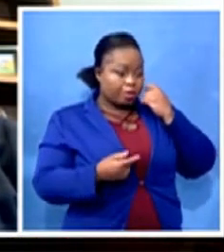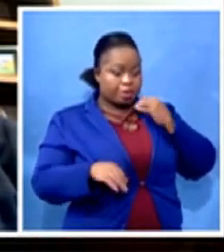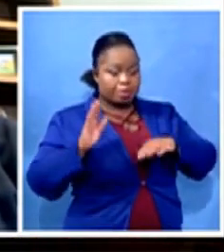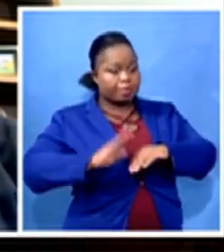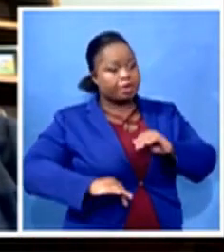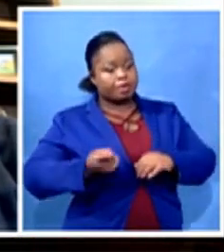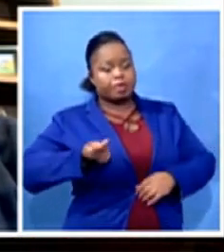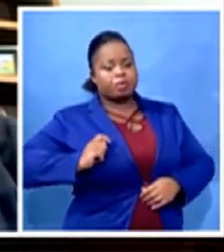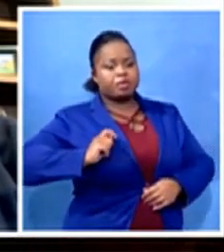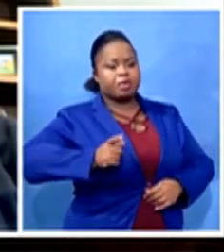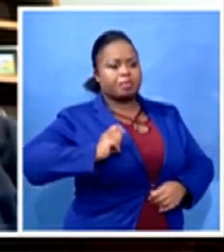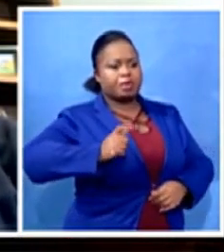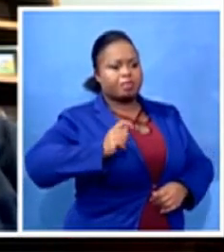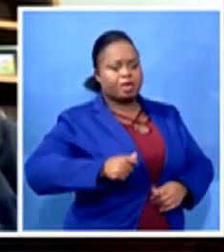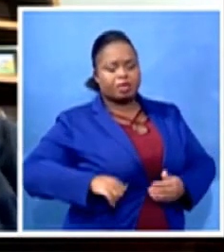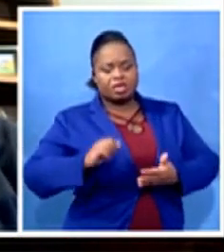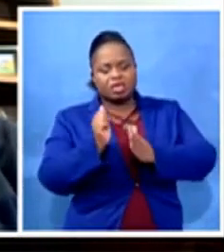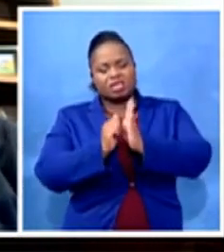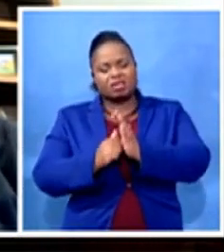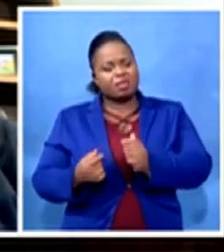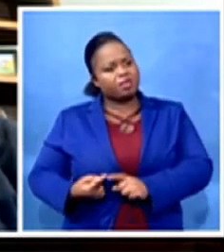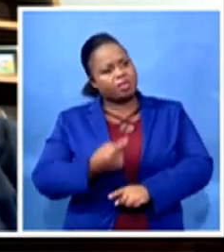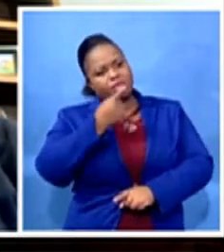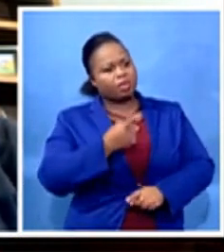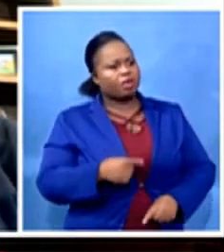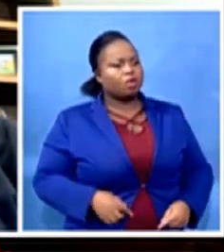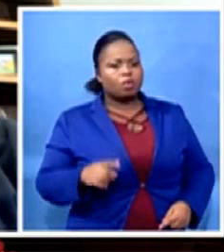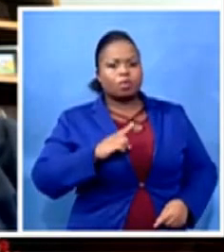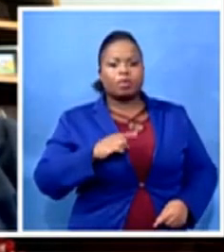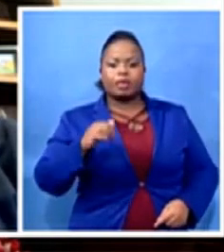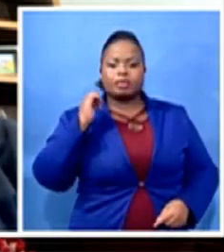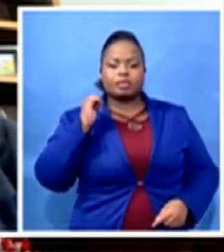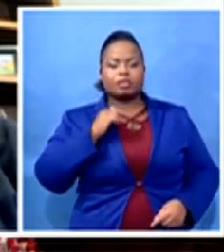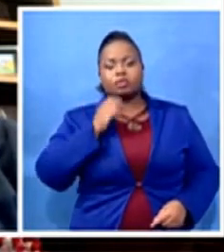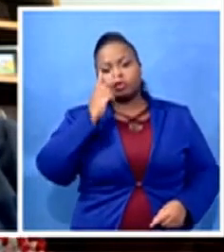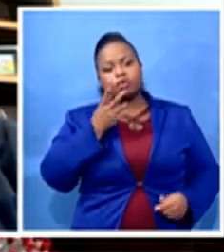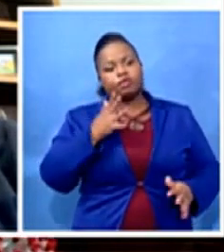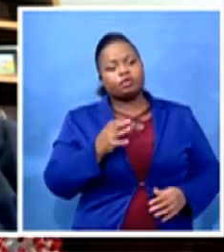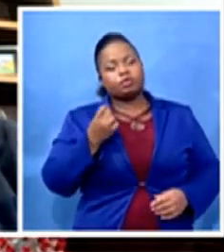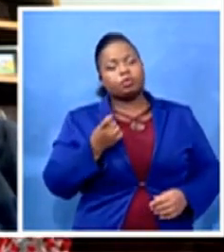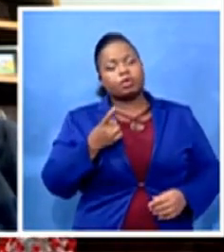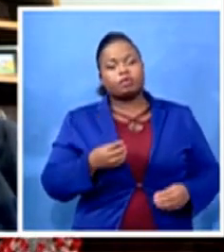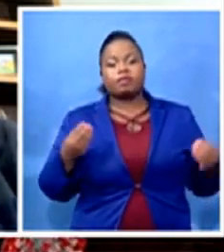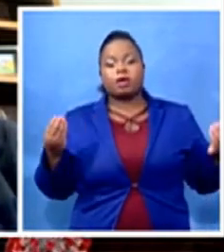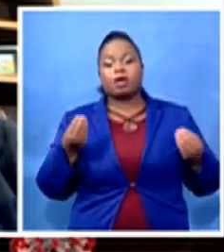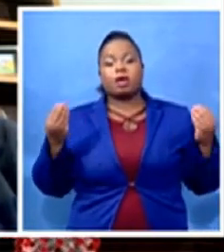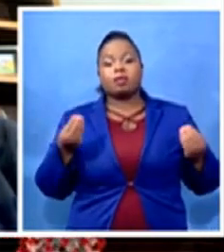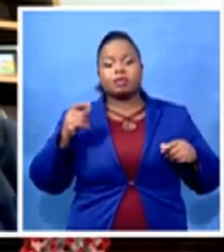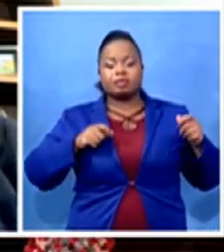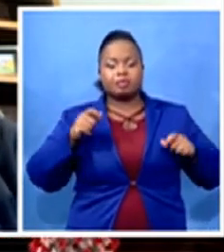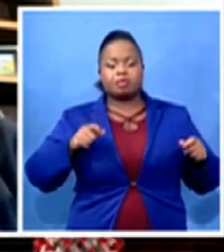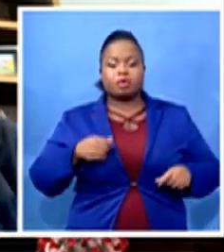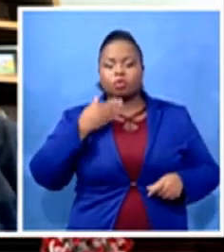we saw just yesterday, one of the very well-known personalities, Ridi Tlhabi, was tweeting